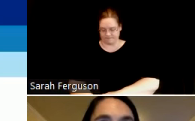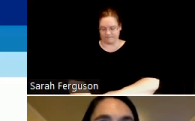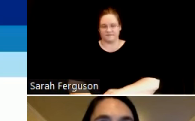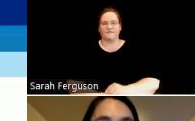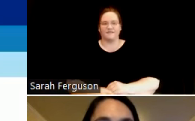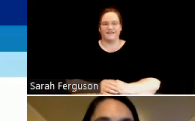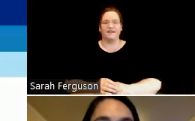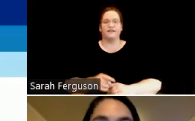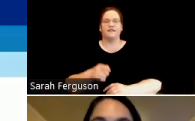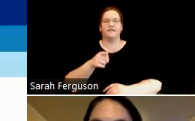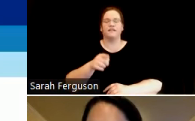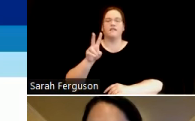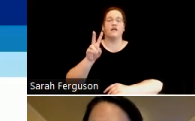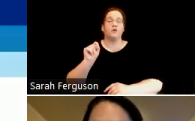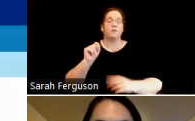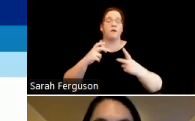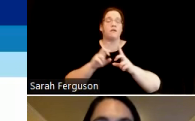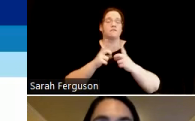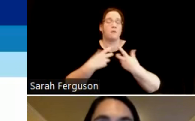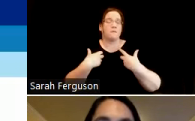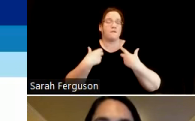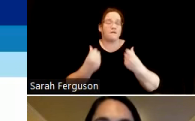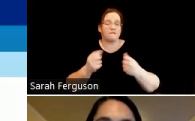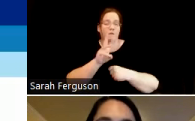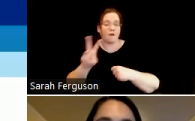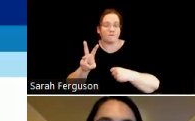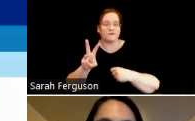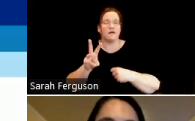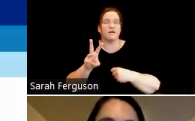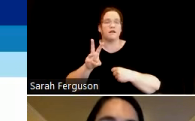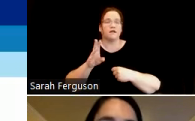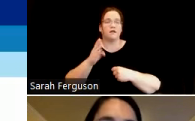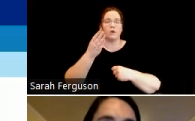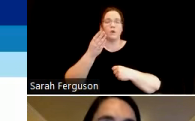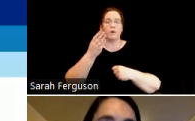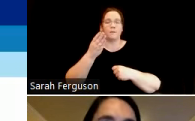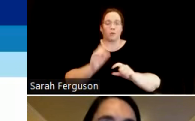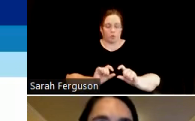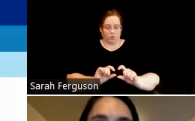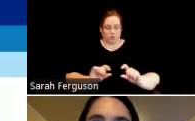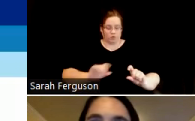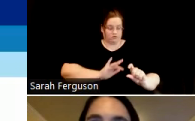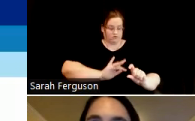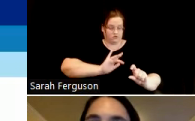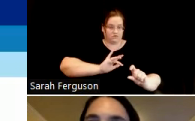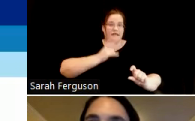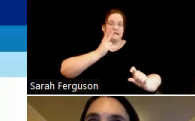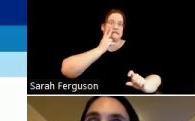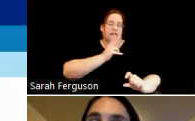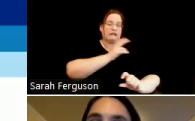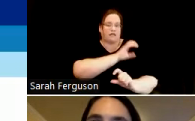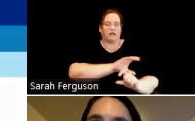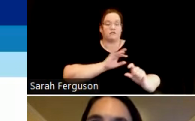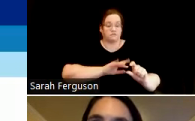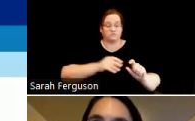This is the Vermont Department of Health's website. You can click on the blue bar at the bottom that says See Health Department Clinics, and you will see